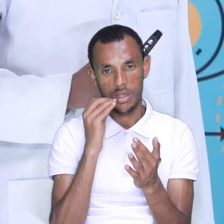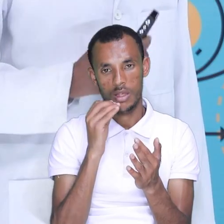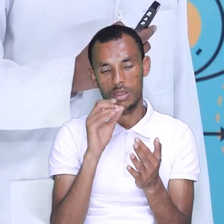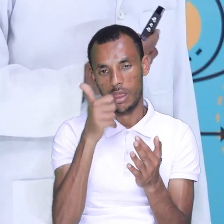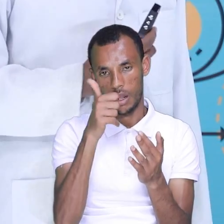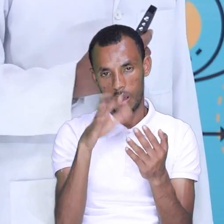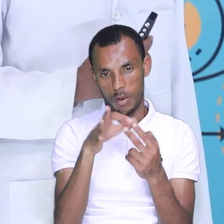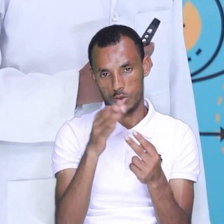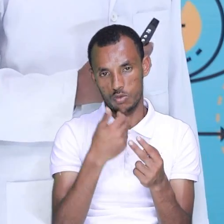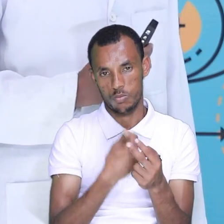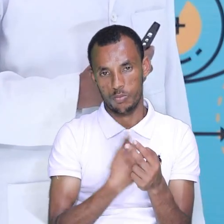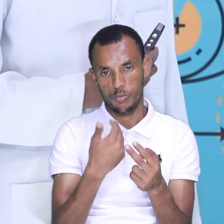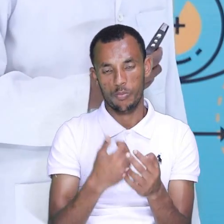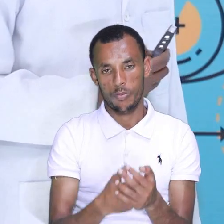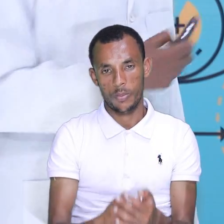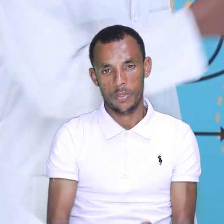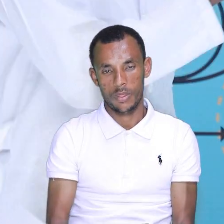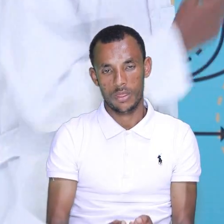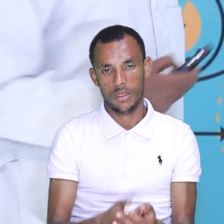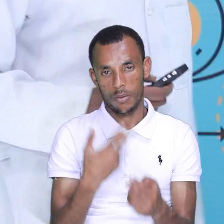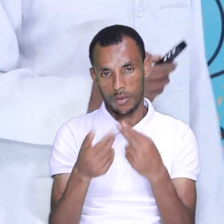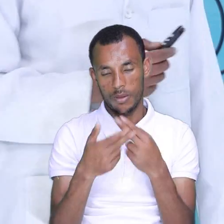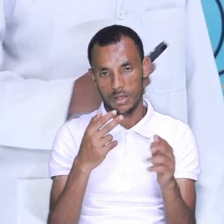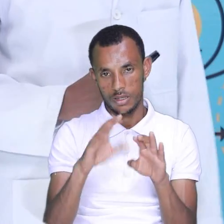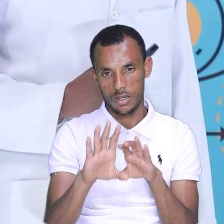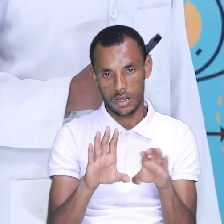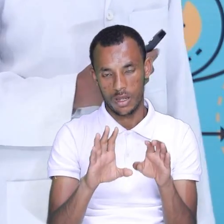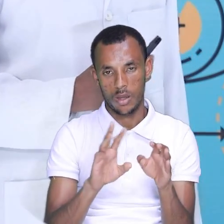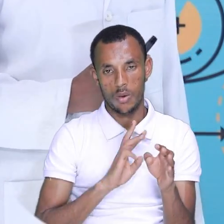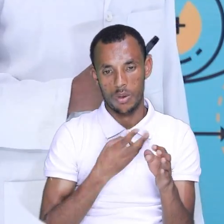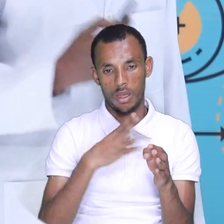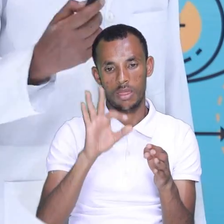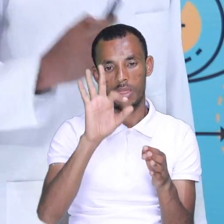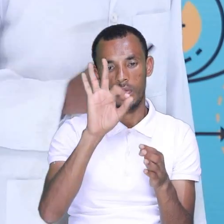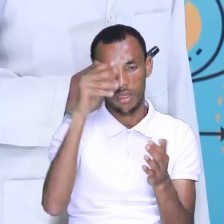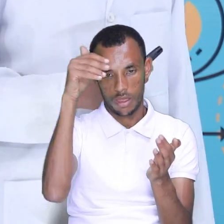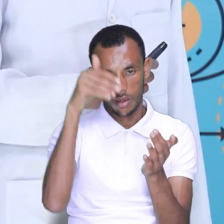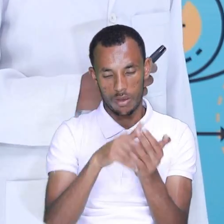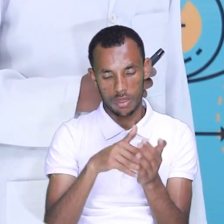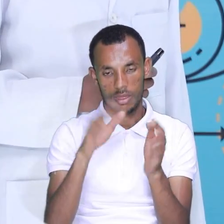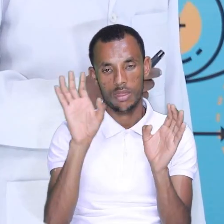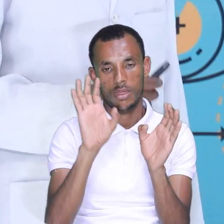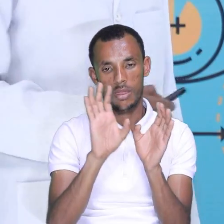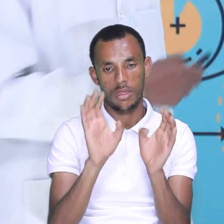choices for each places. When I multiply, I will get 9,000 tickets.